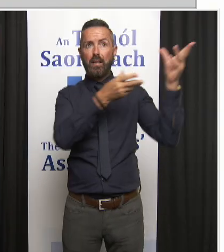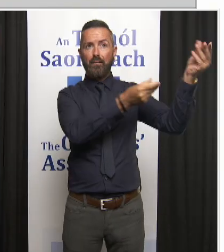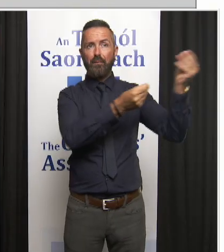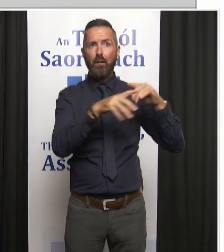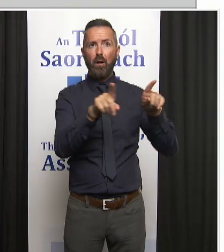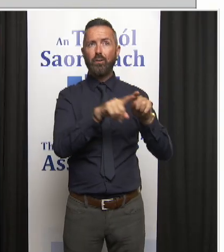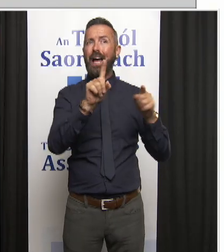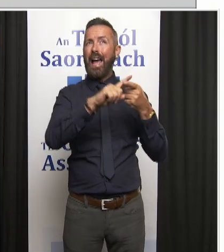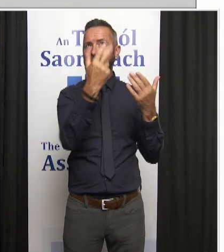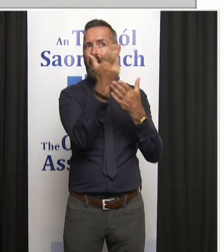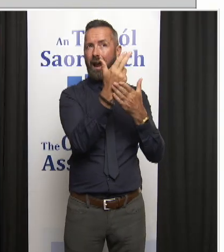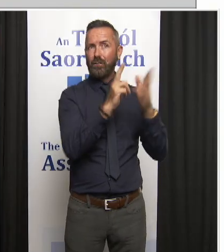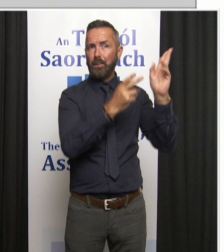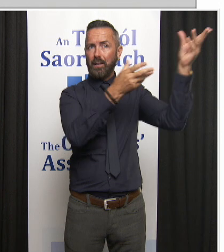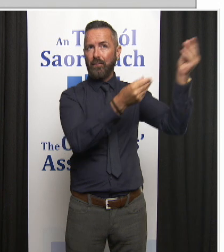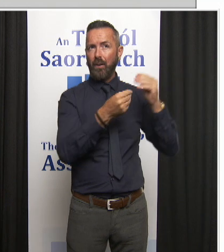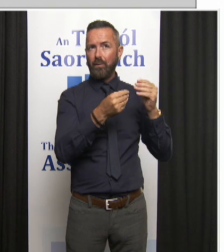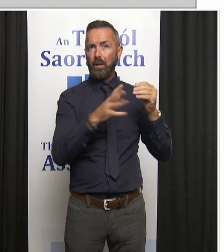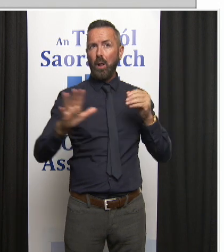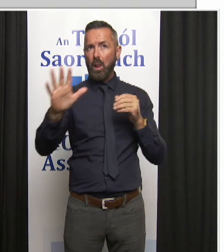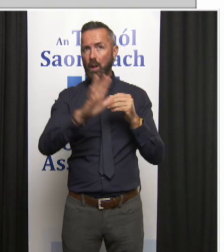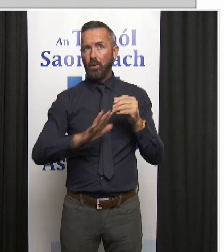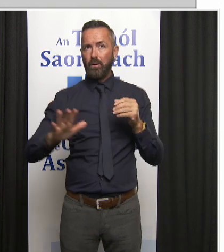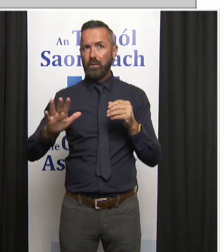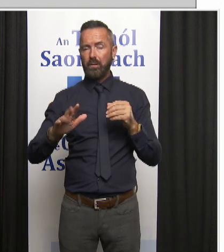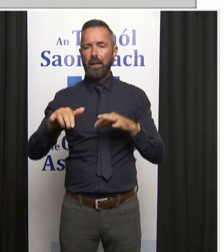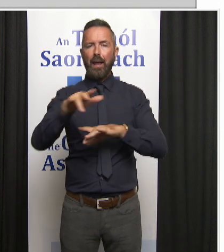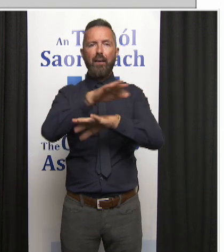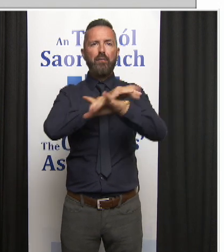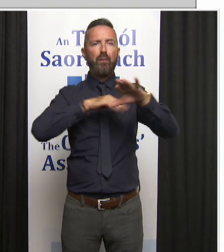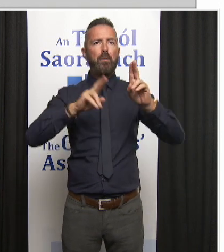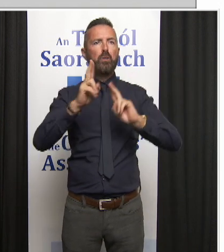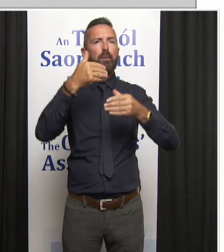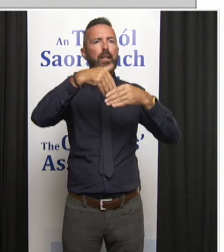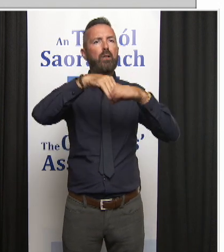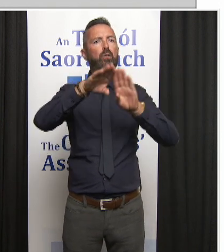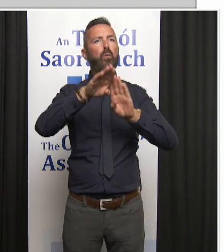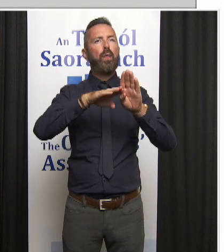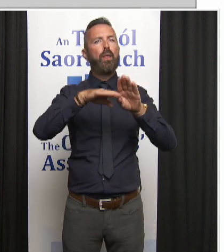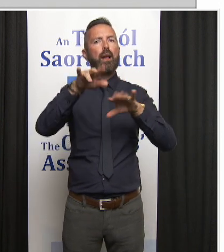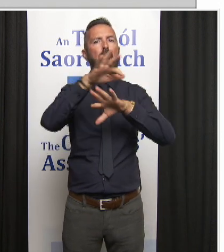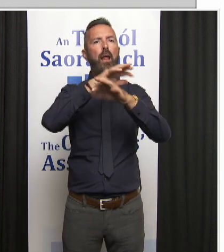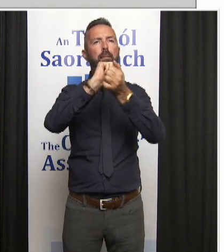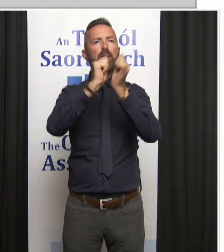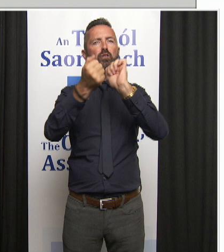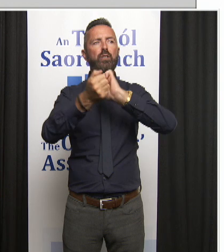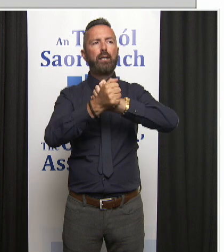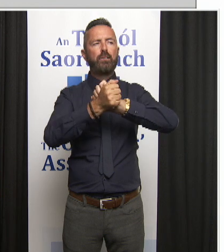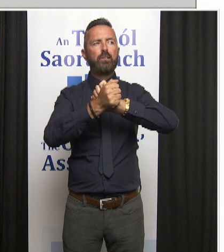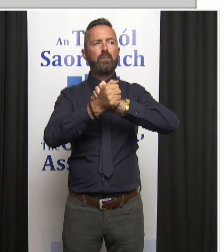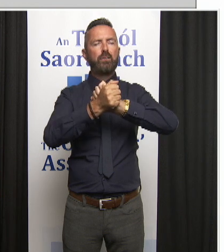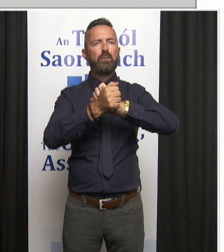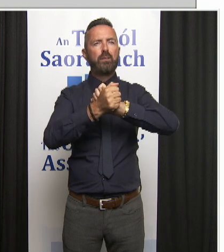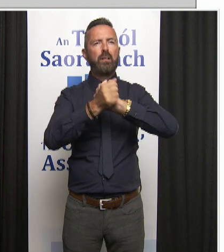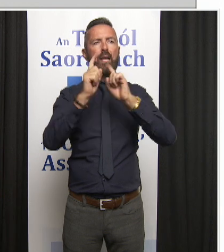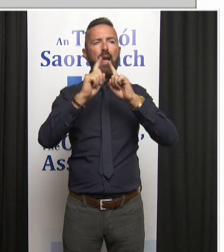thing also to localise in the community, that environment should be included within climate change. And then there was